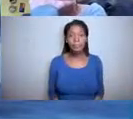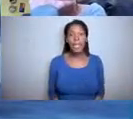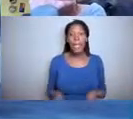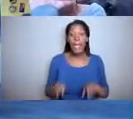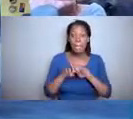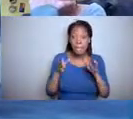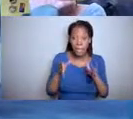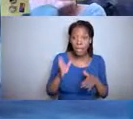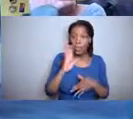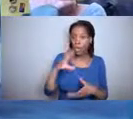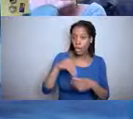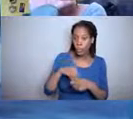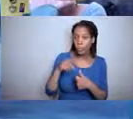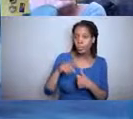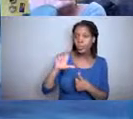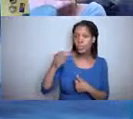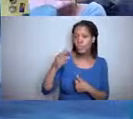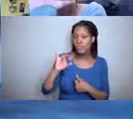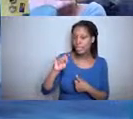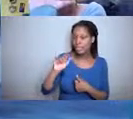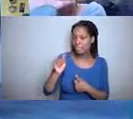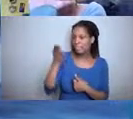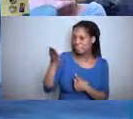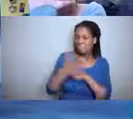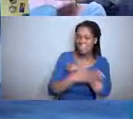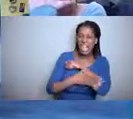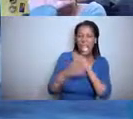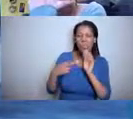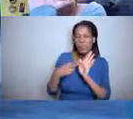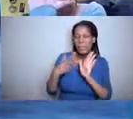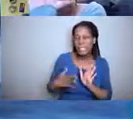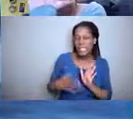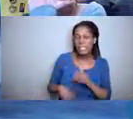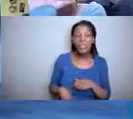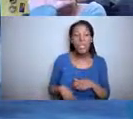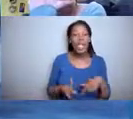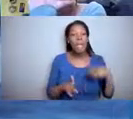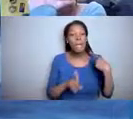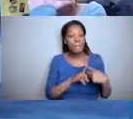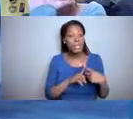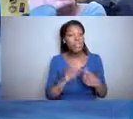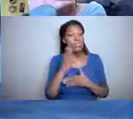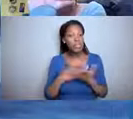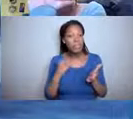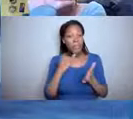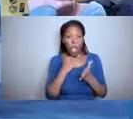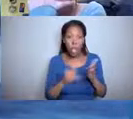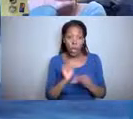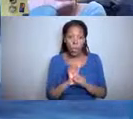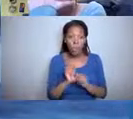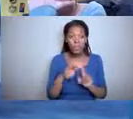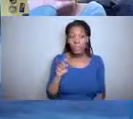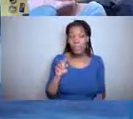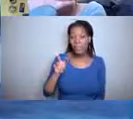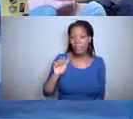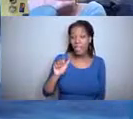krista for example is on that uh panel as well as this artwork from valerie yo um who's in her collection who's